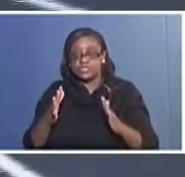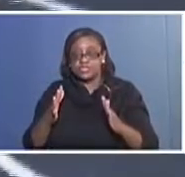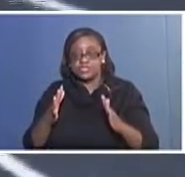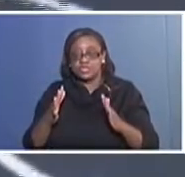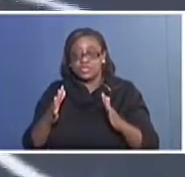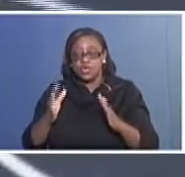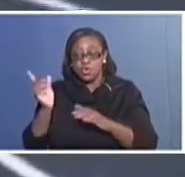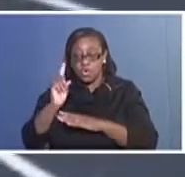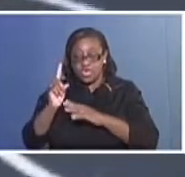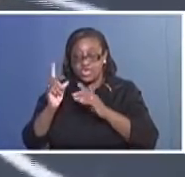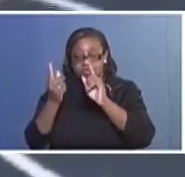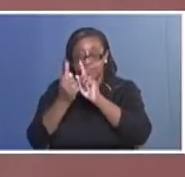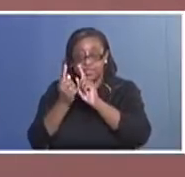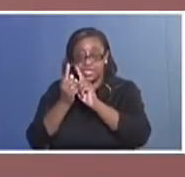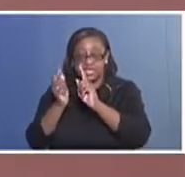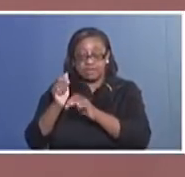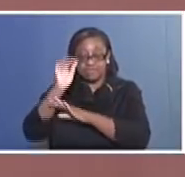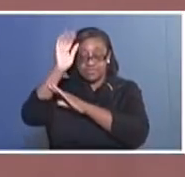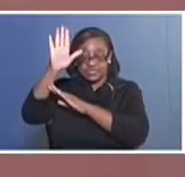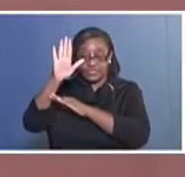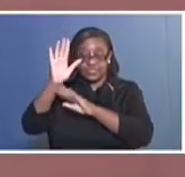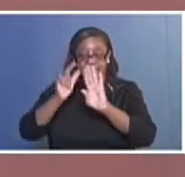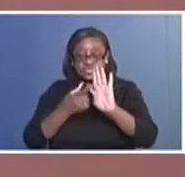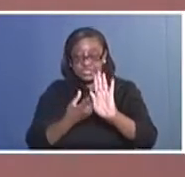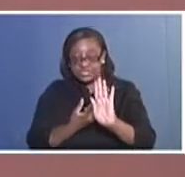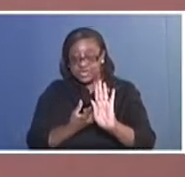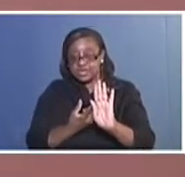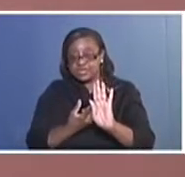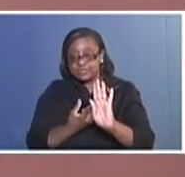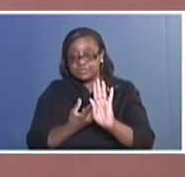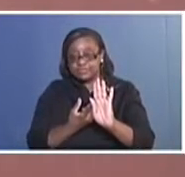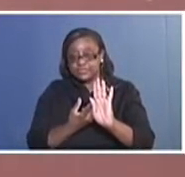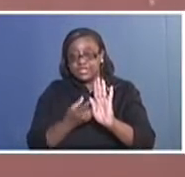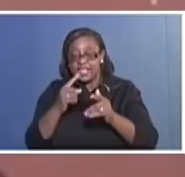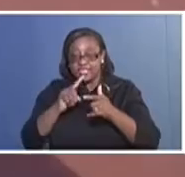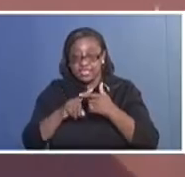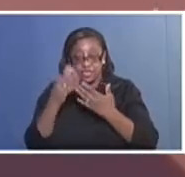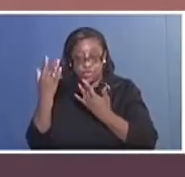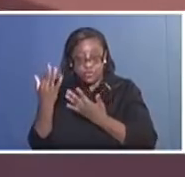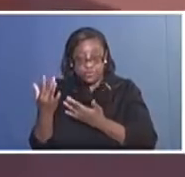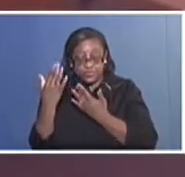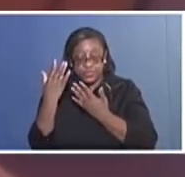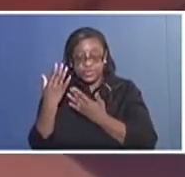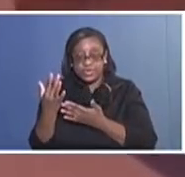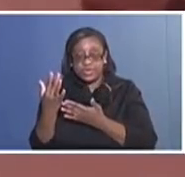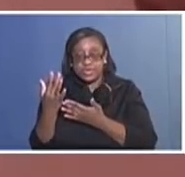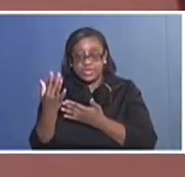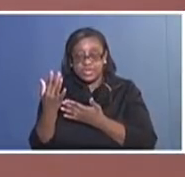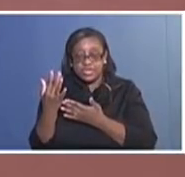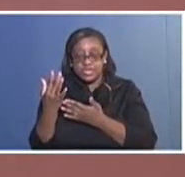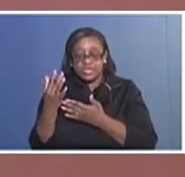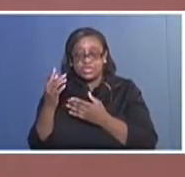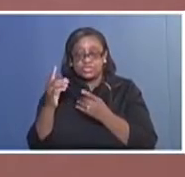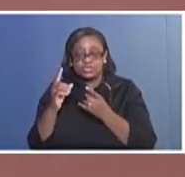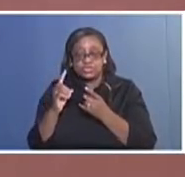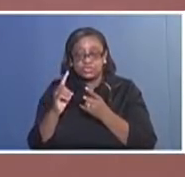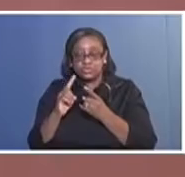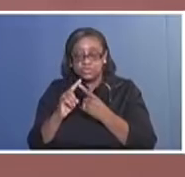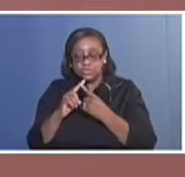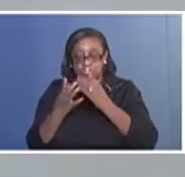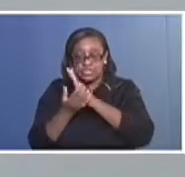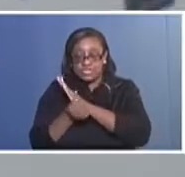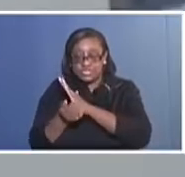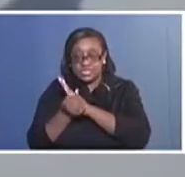resurfaced basketball court when classes resume, thanks to the Sandals Foundation. The upgraded facilities are aimed at continuing to promote lifelong skills